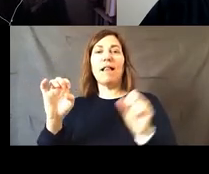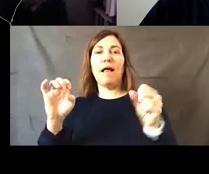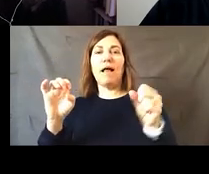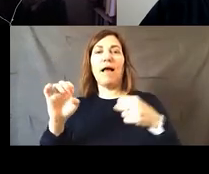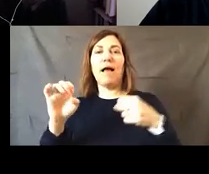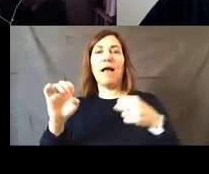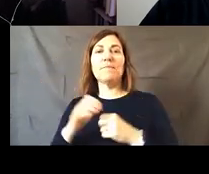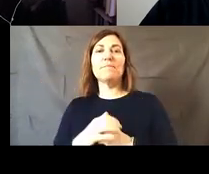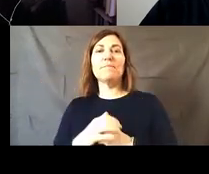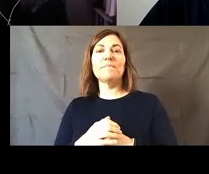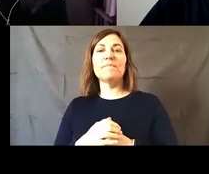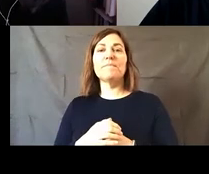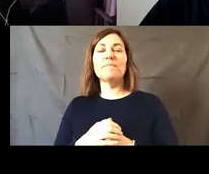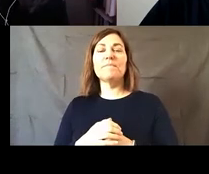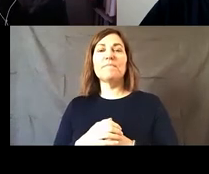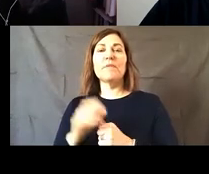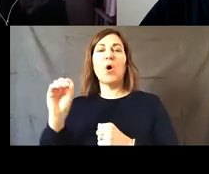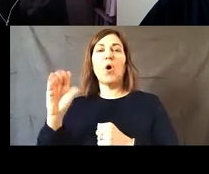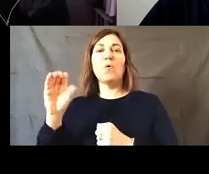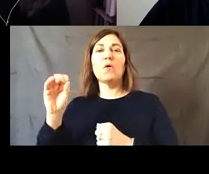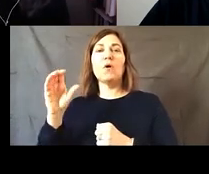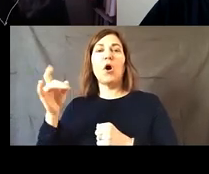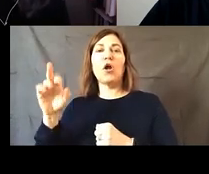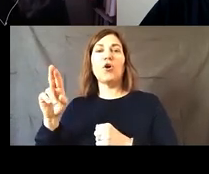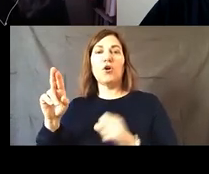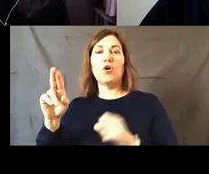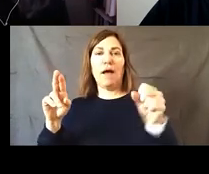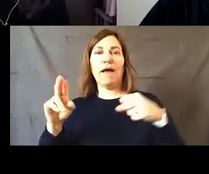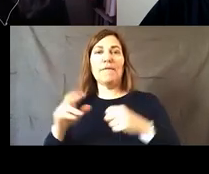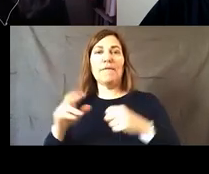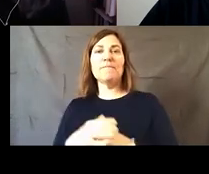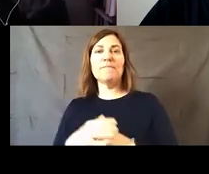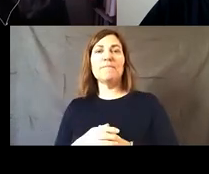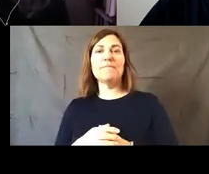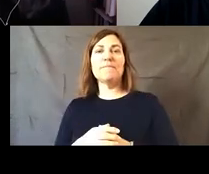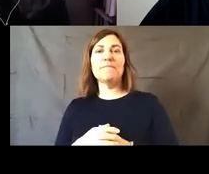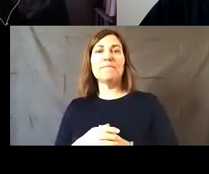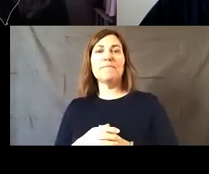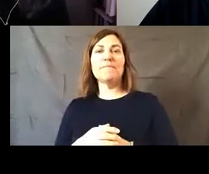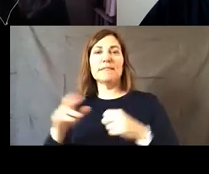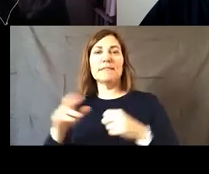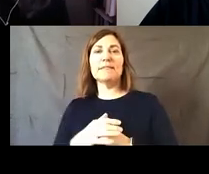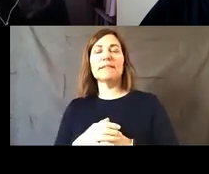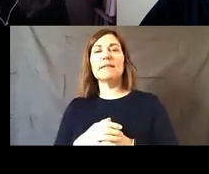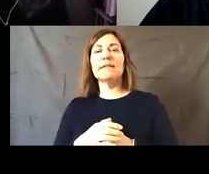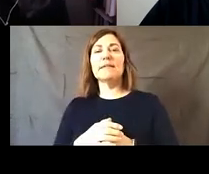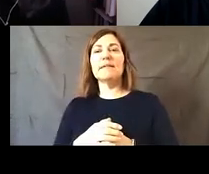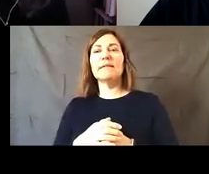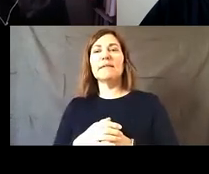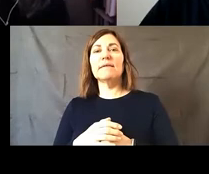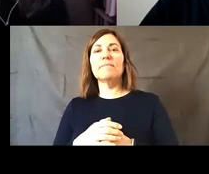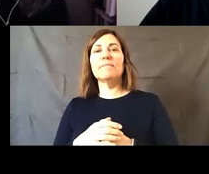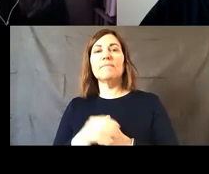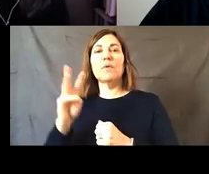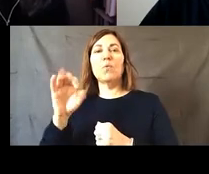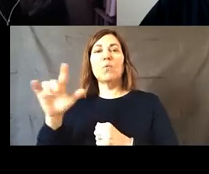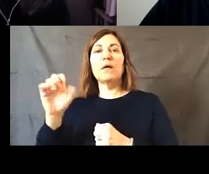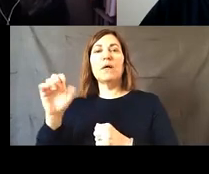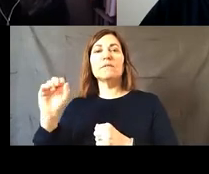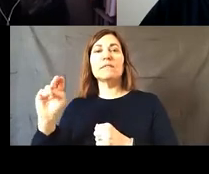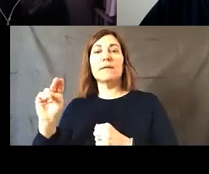O'Connor. Aye. Ms. Strasburger. Aye. Mr. Wilson. Aye.